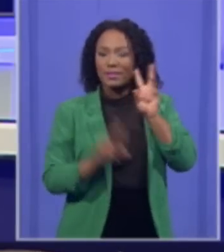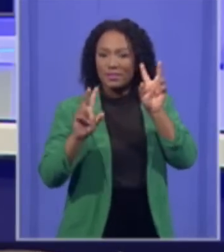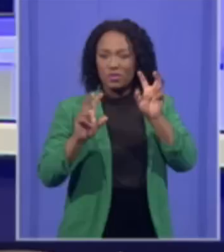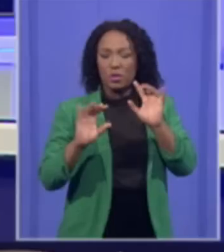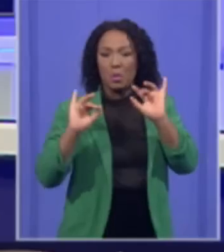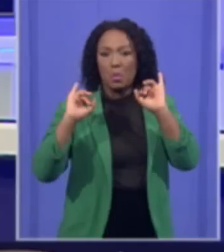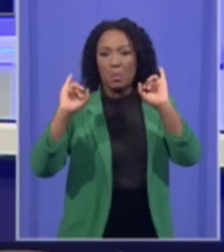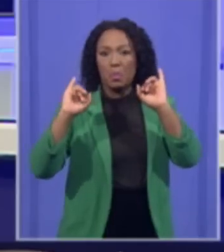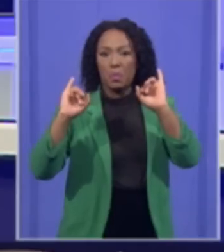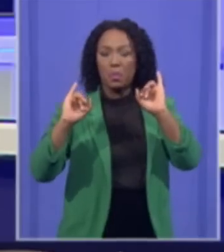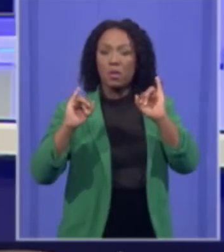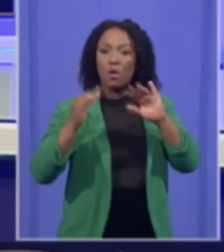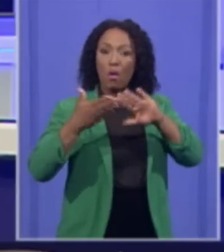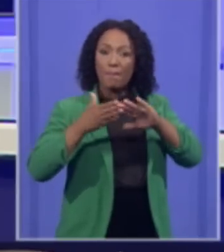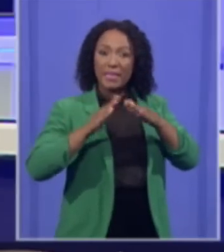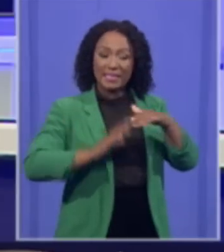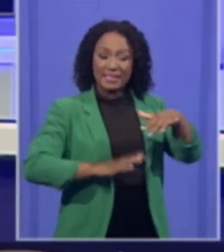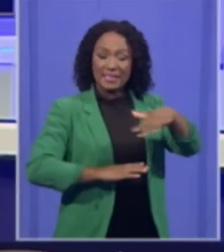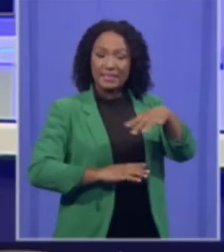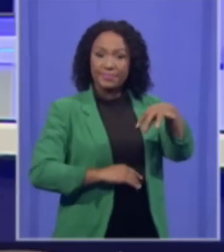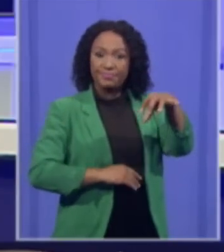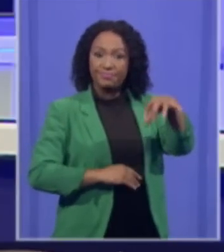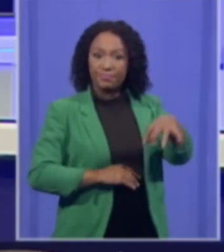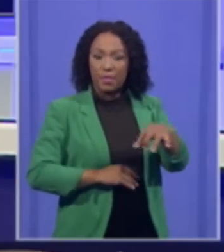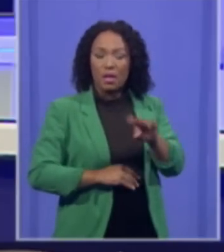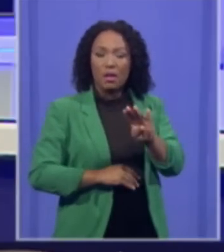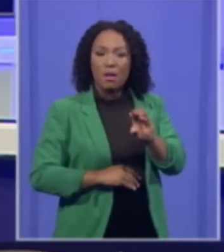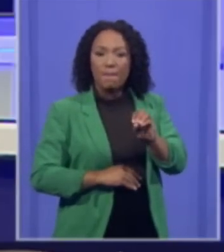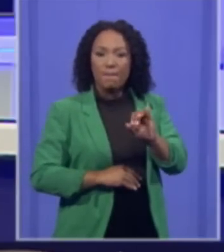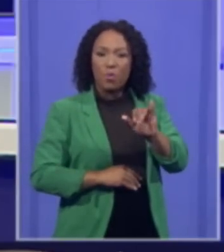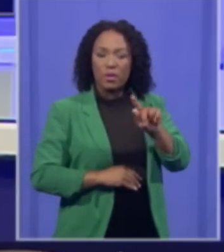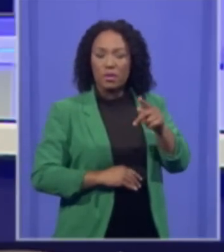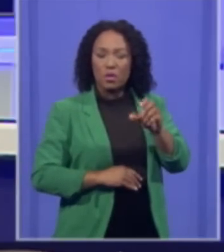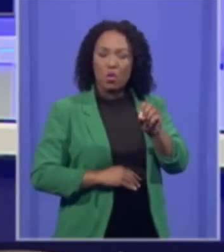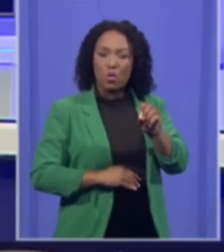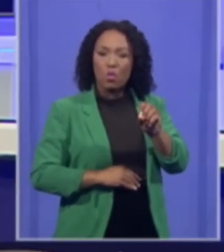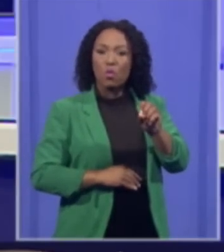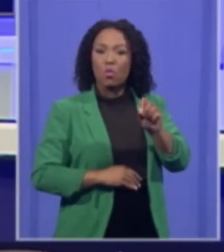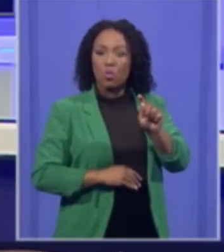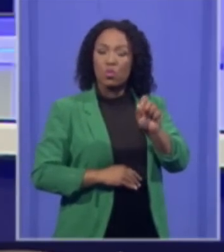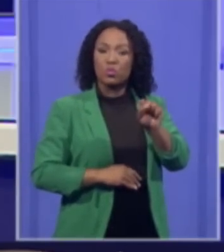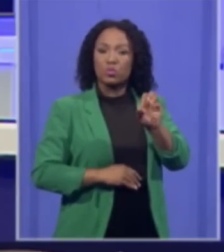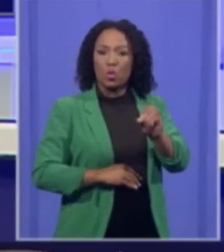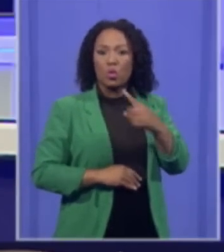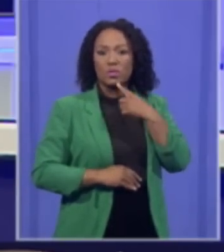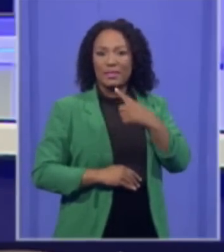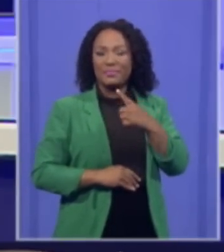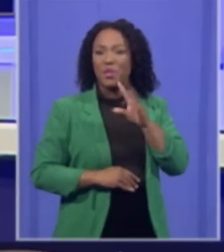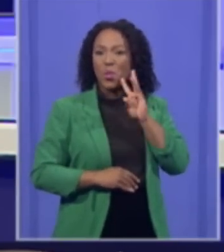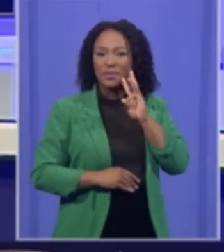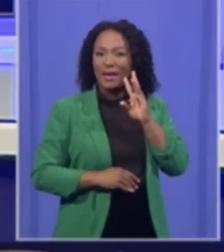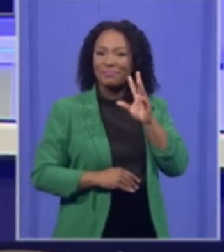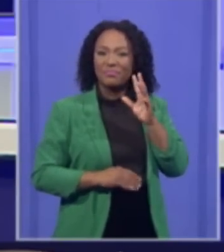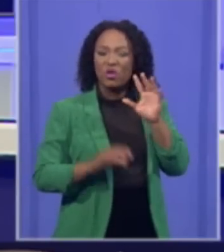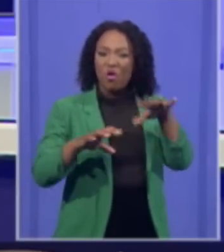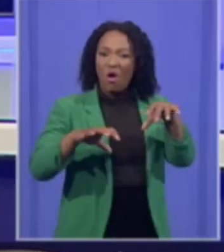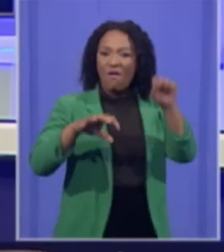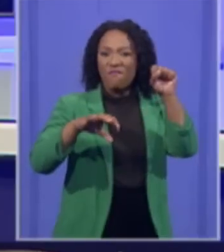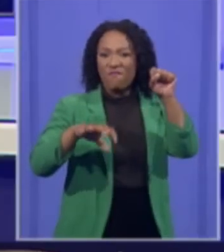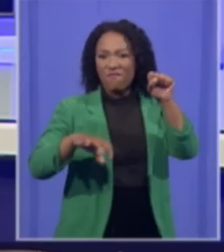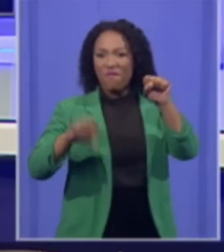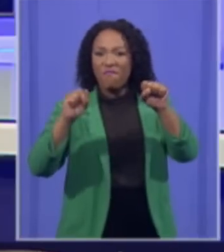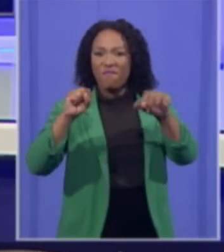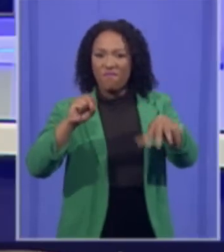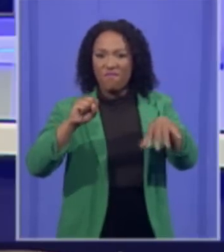re ba hlobaetswa ke tlhokego ya metse ya go ya go ile ka lebaka la go kgaolelwa le go bulelwa metse ka go